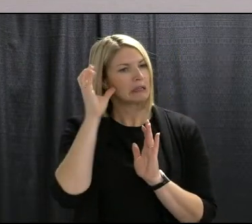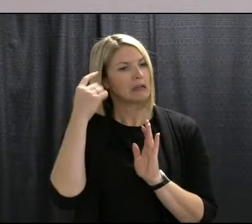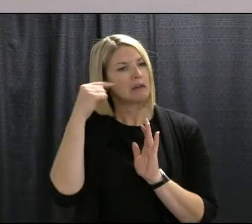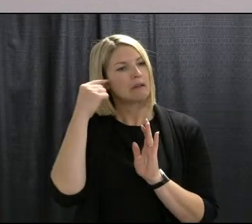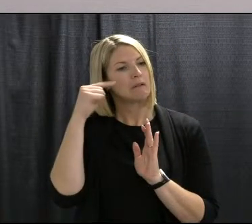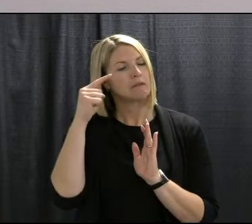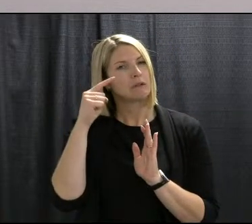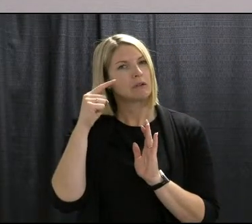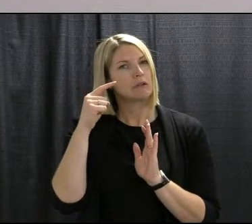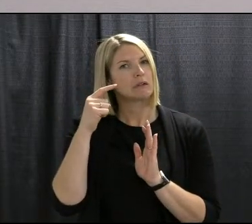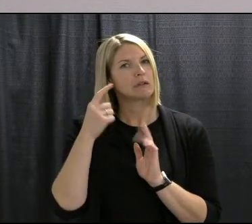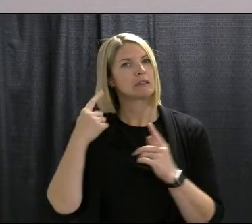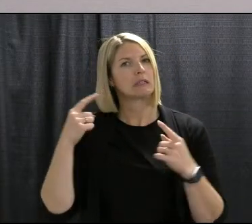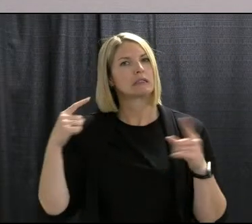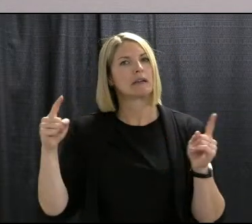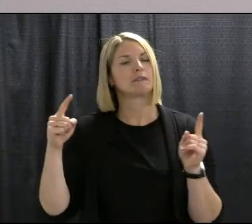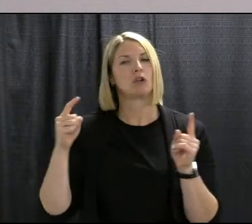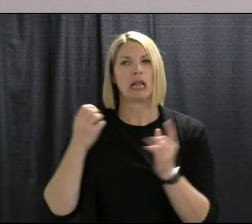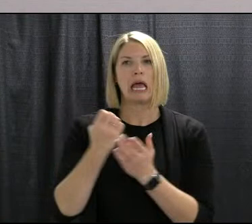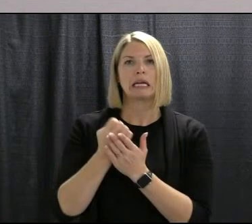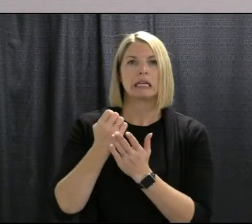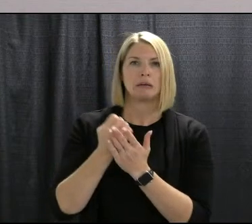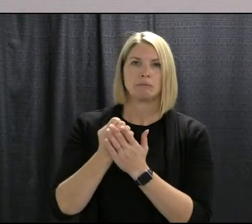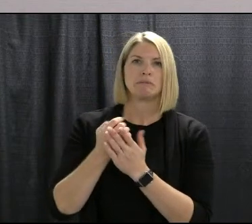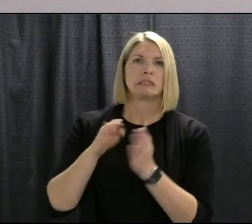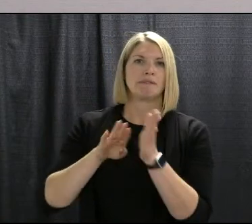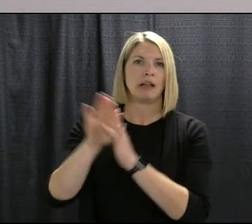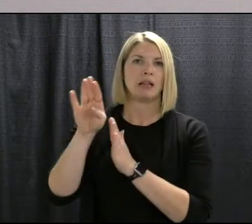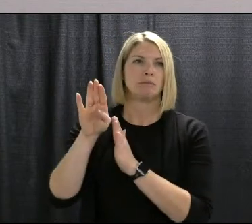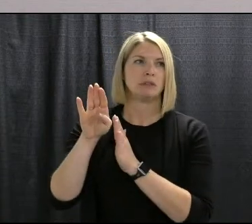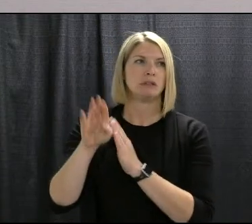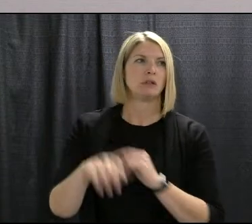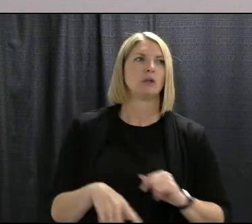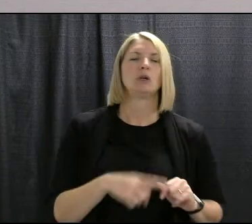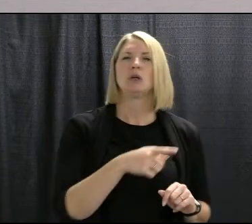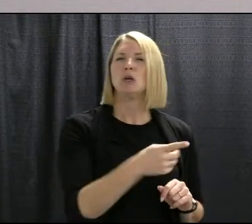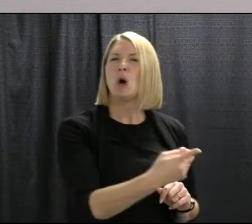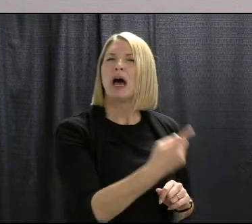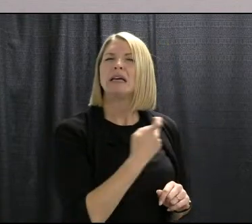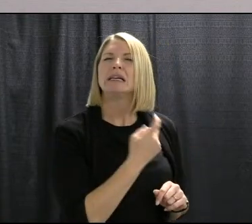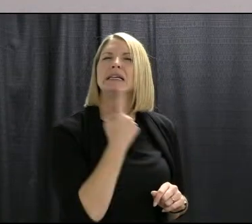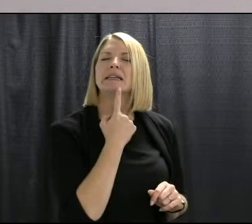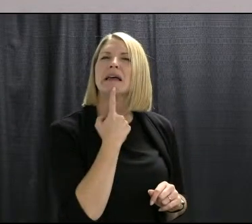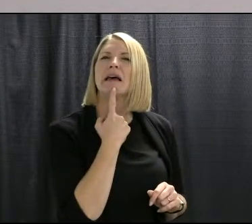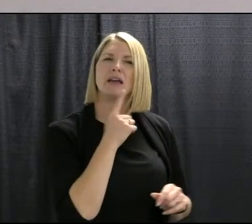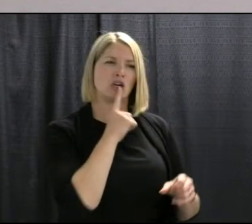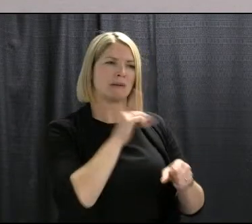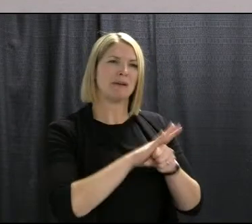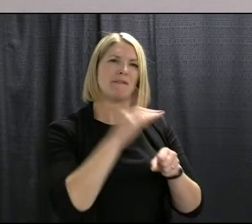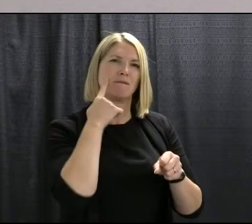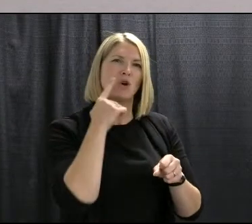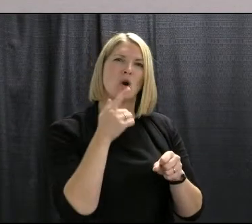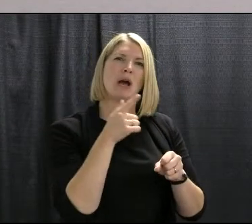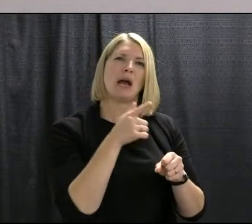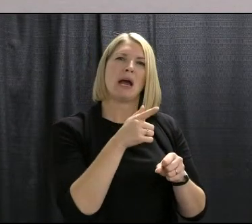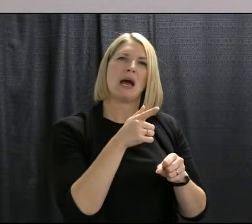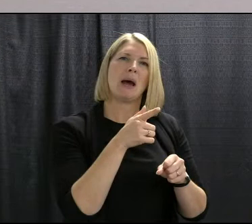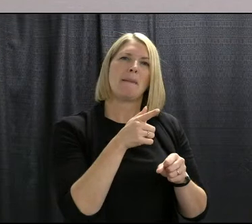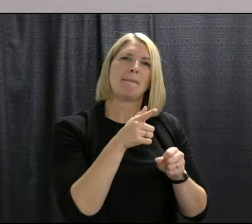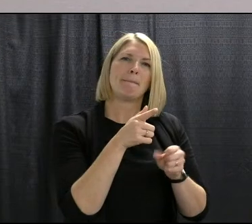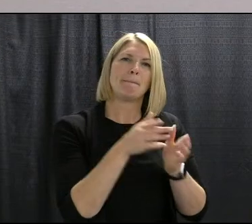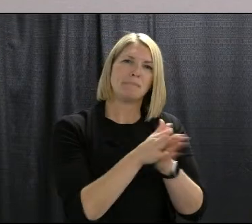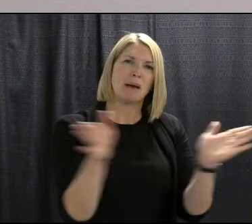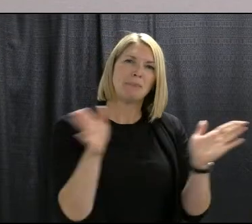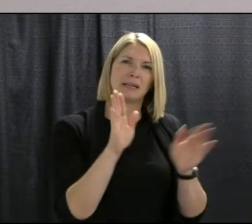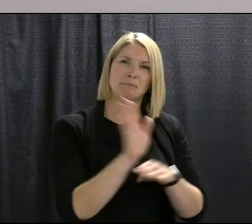successful economic well-being of Newfoundland and Labrador. You say you're committed to having legislation for the private sector. Will you put a date on